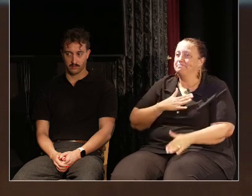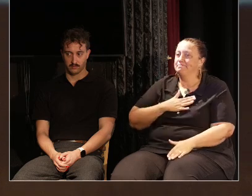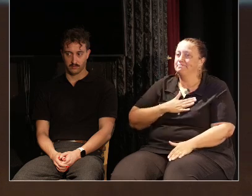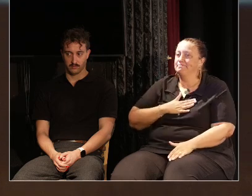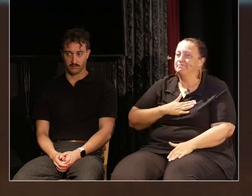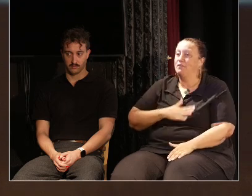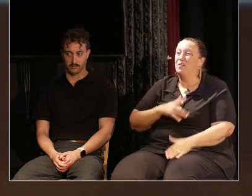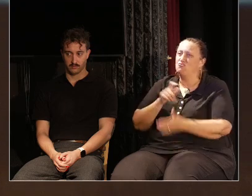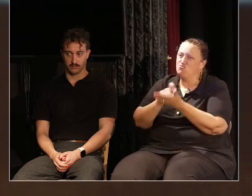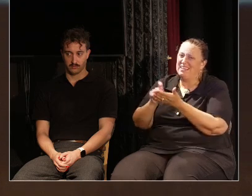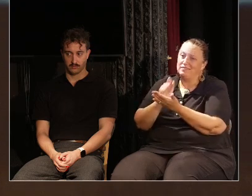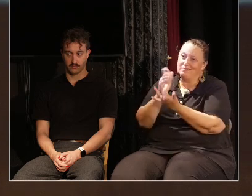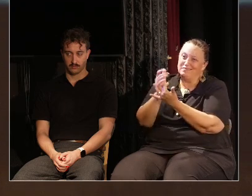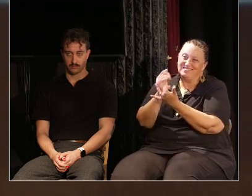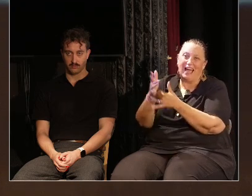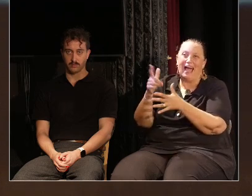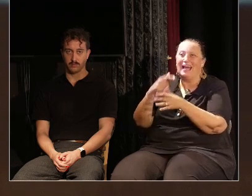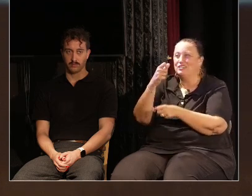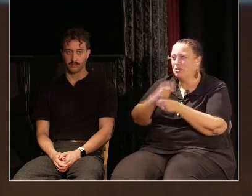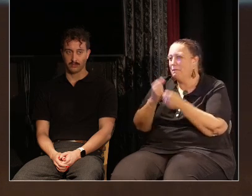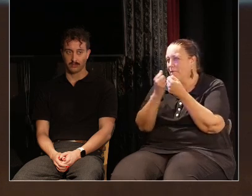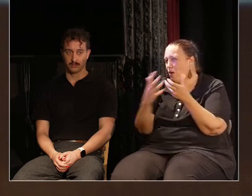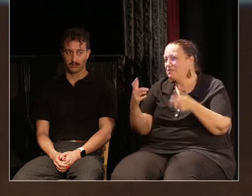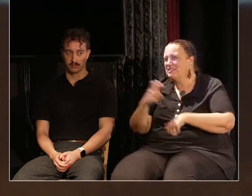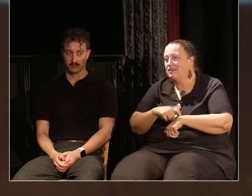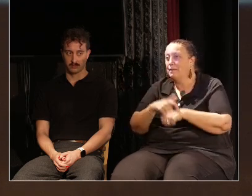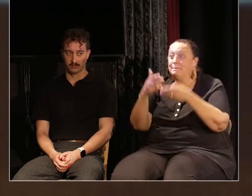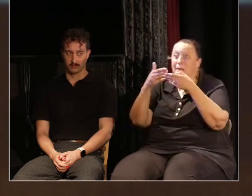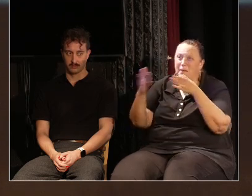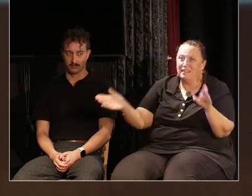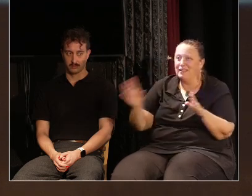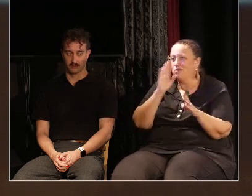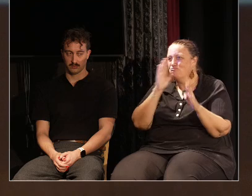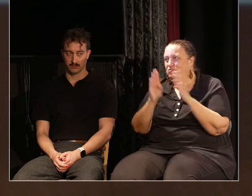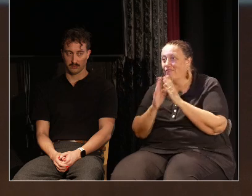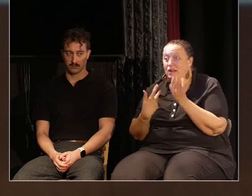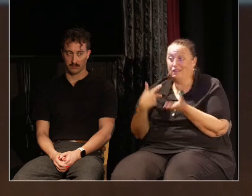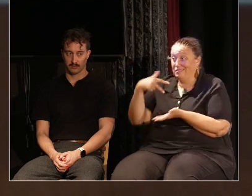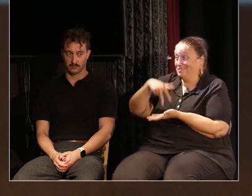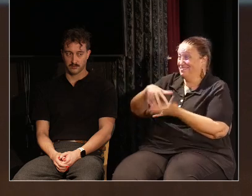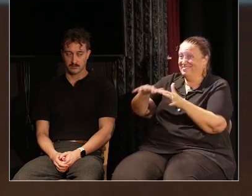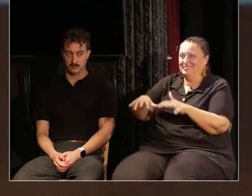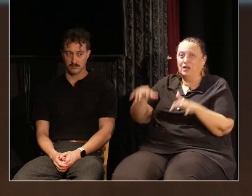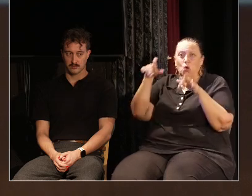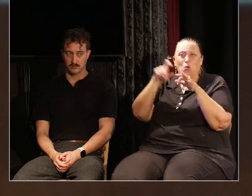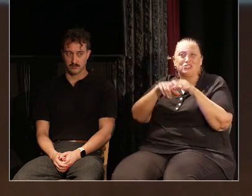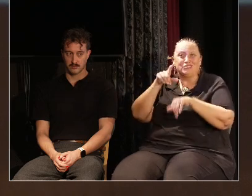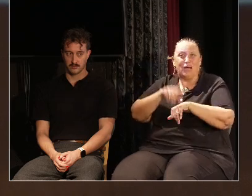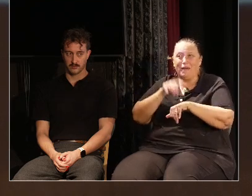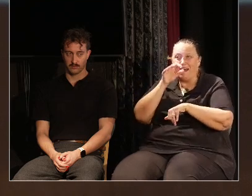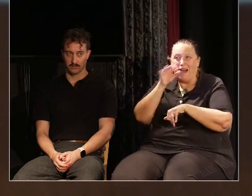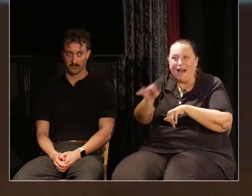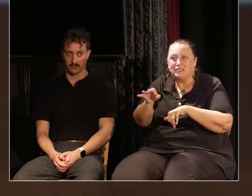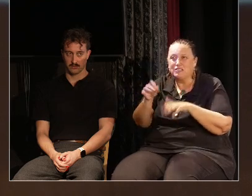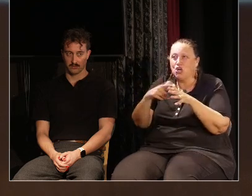Attorney General multiple times, publicly, privately. I got up in question time and asked a question of him, which, to be quite candid with you all, was actually one of the